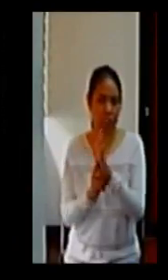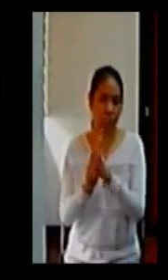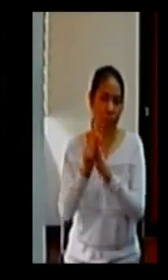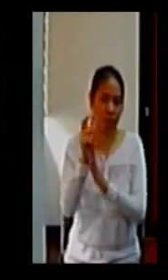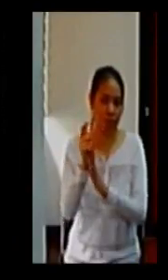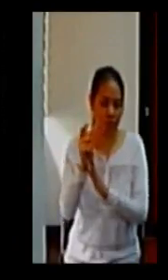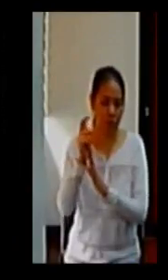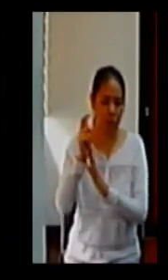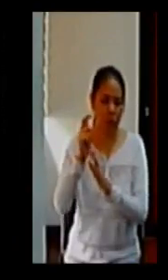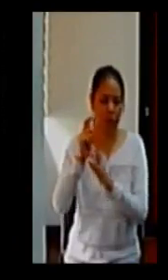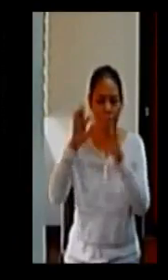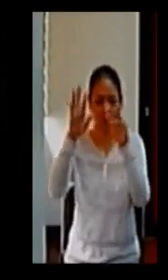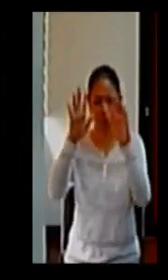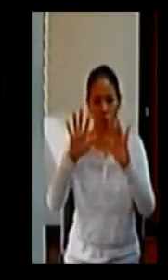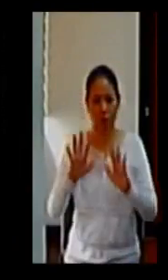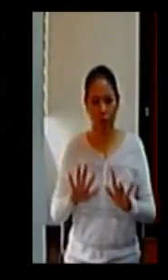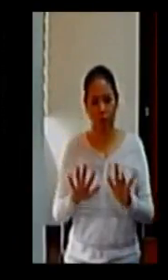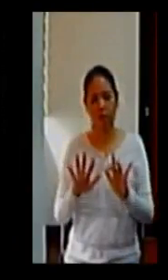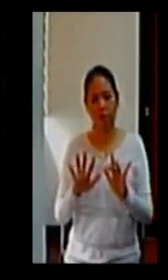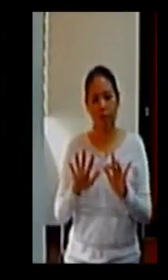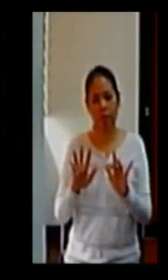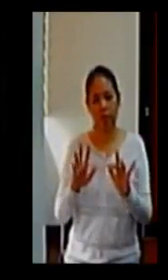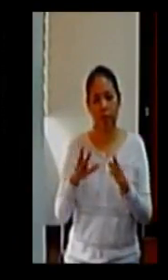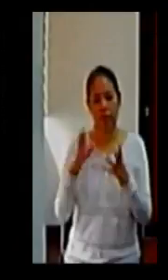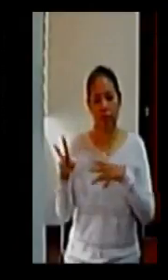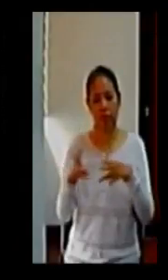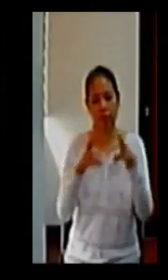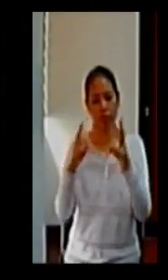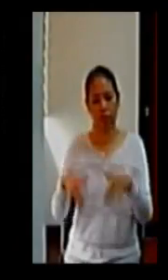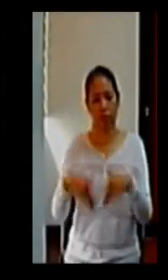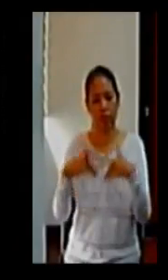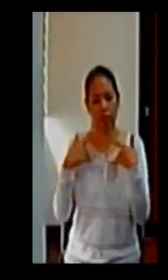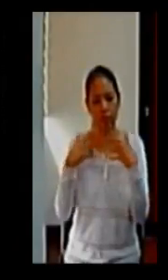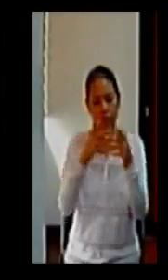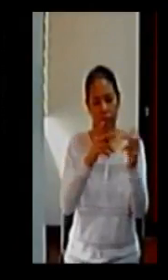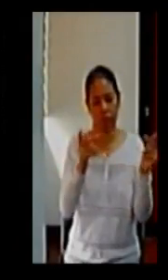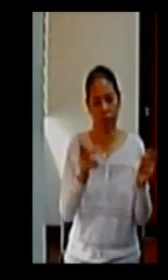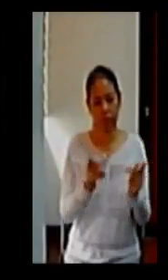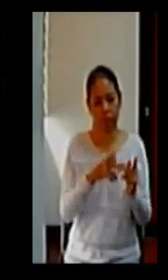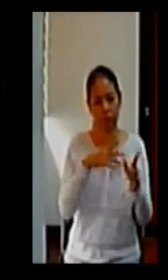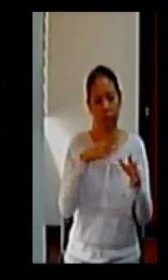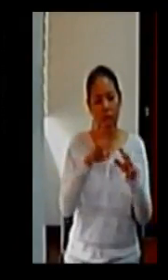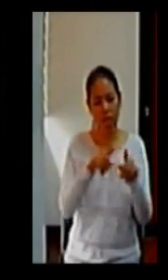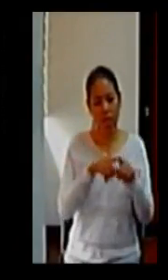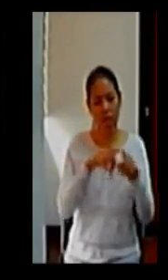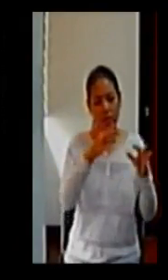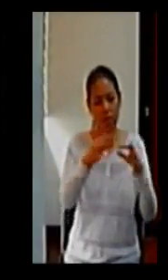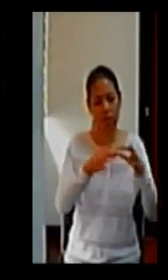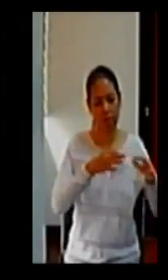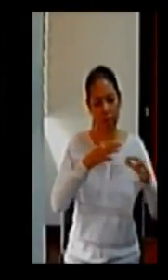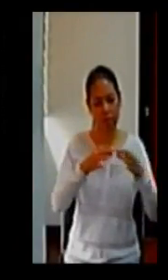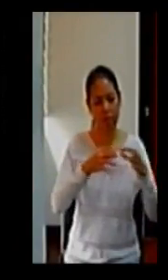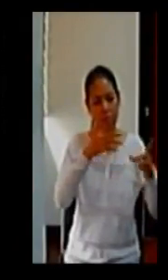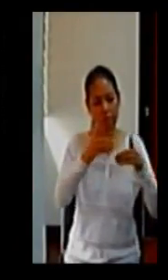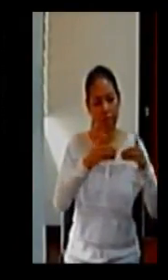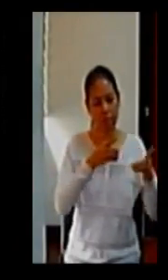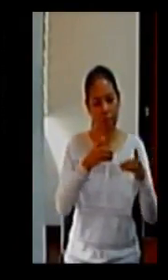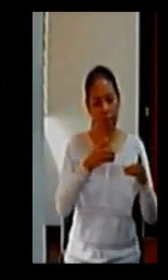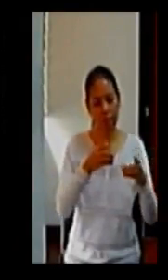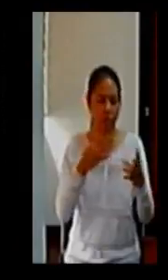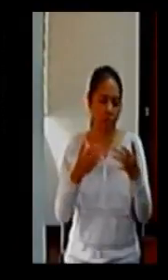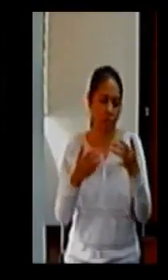rainfall on the way of life in the area as it has been described, maybe in the form of some kind of